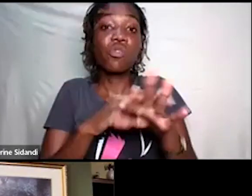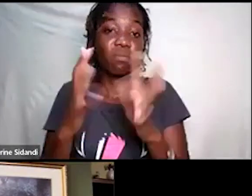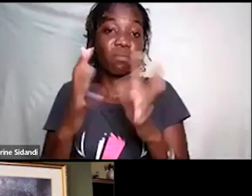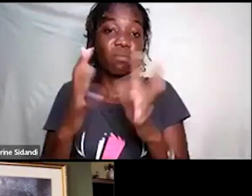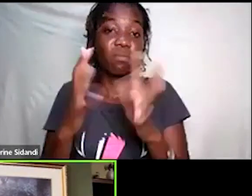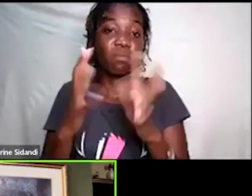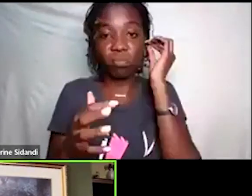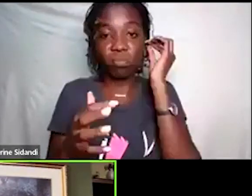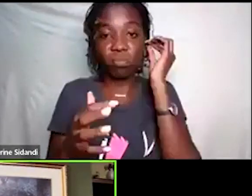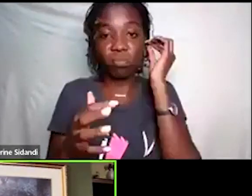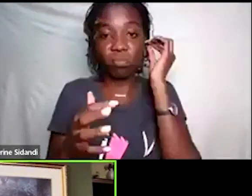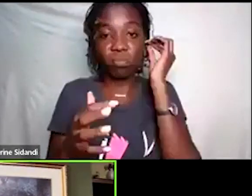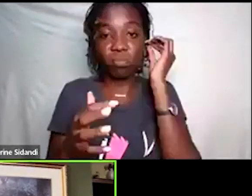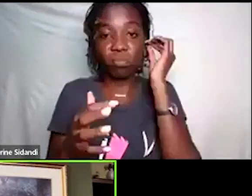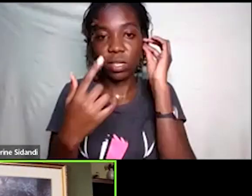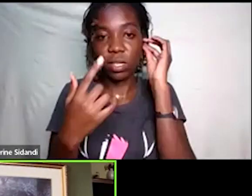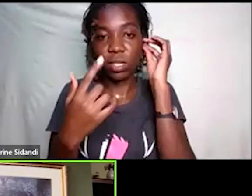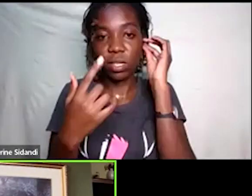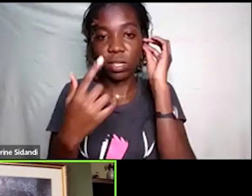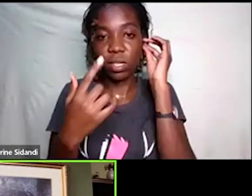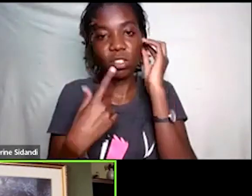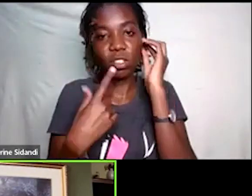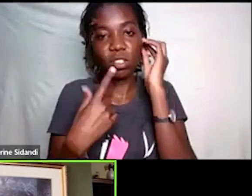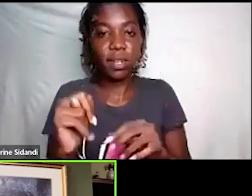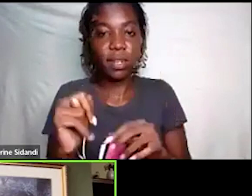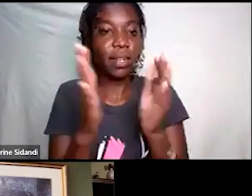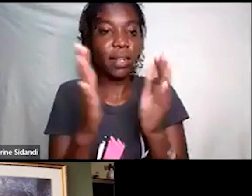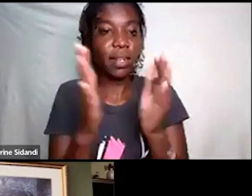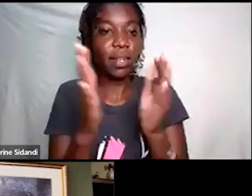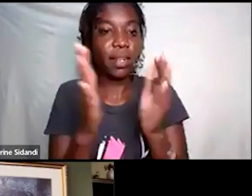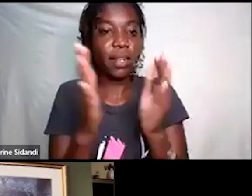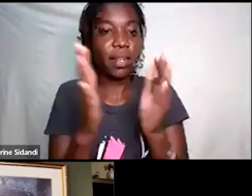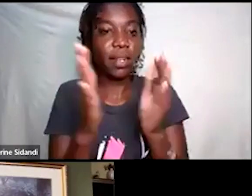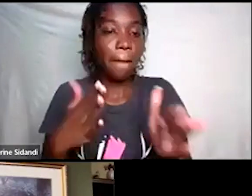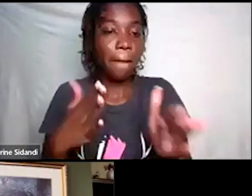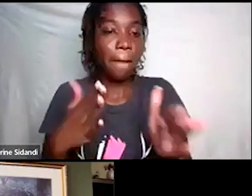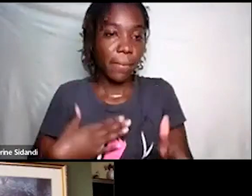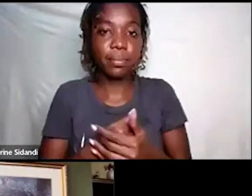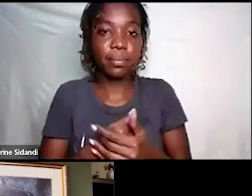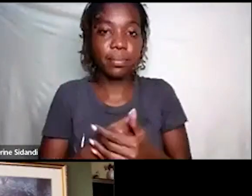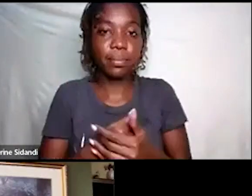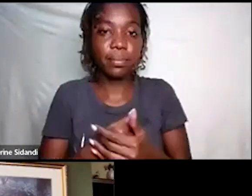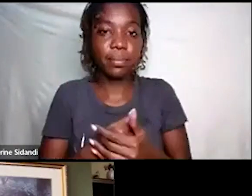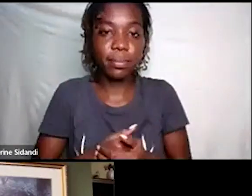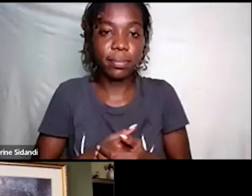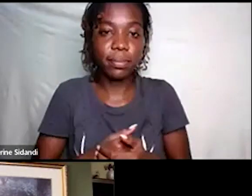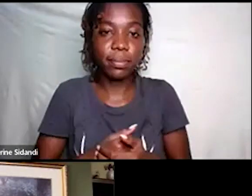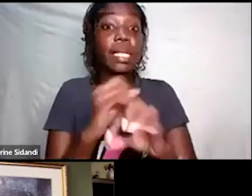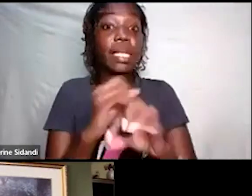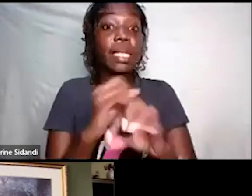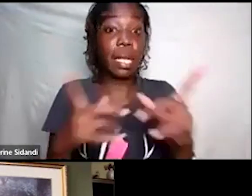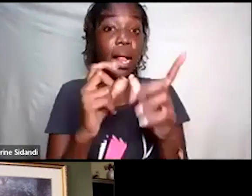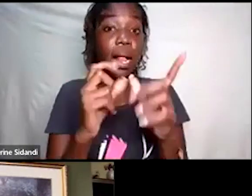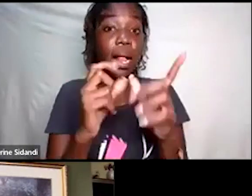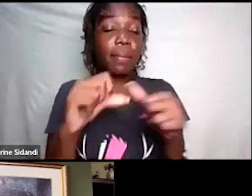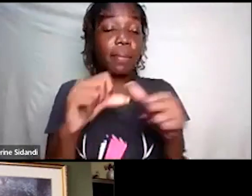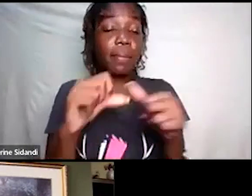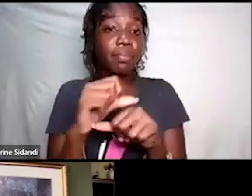Helen. Thank you. You're welcome. Mine is a clear statement that first of all, the